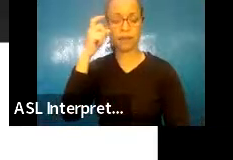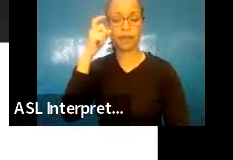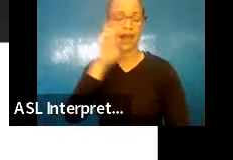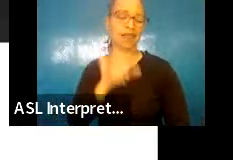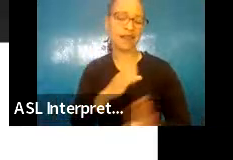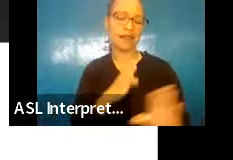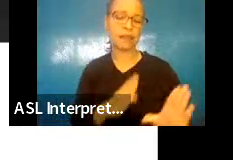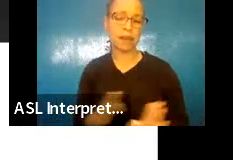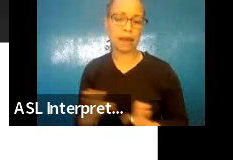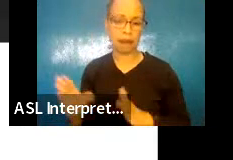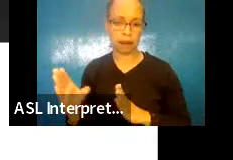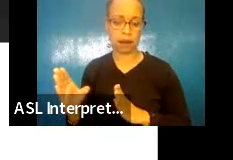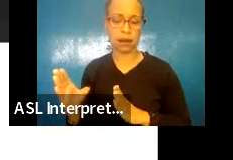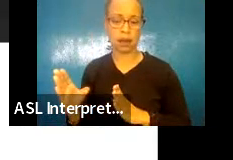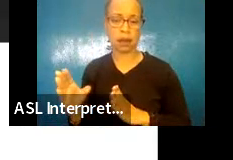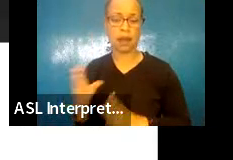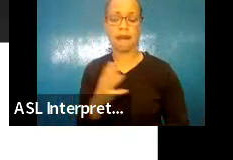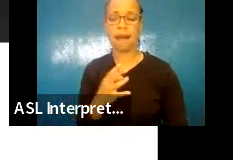plan. And